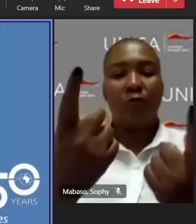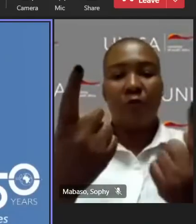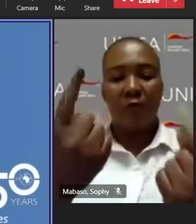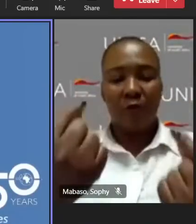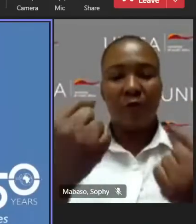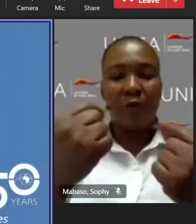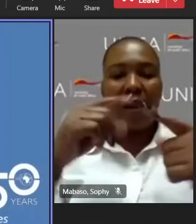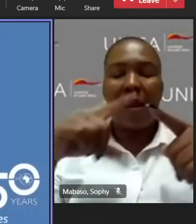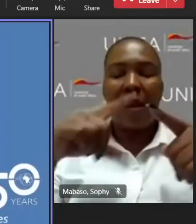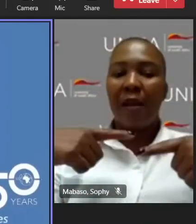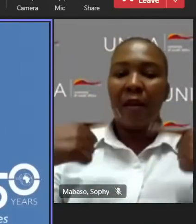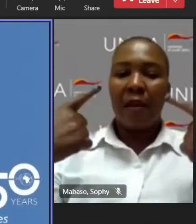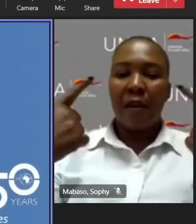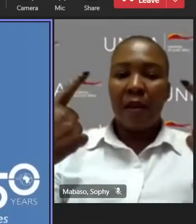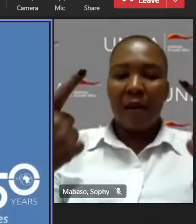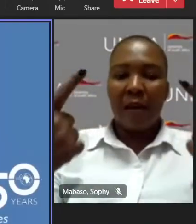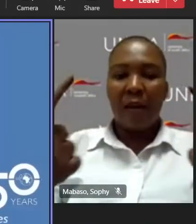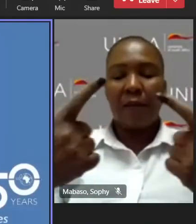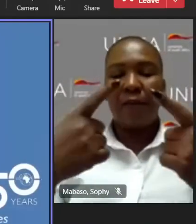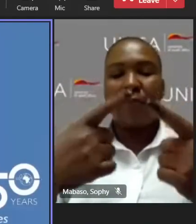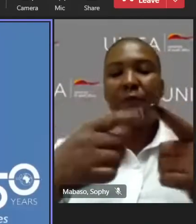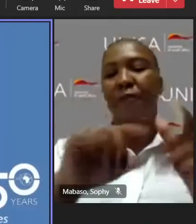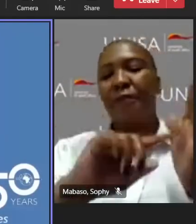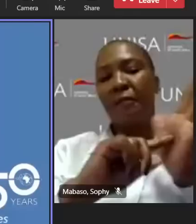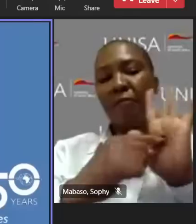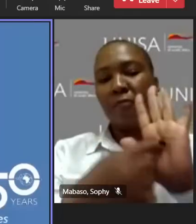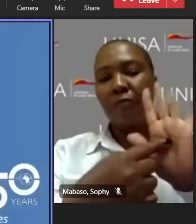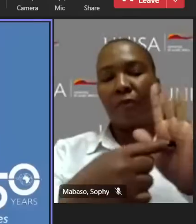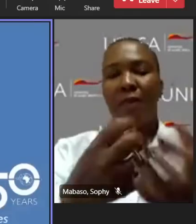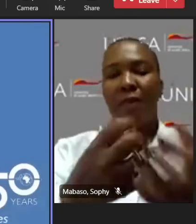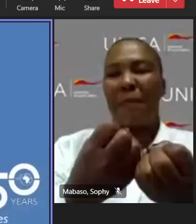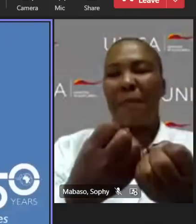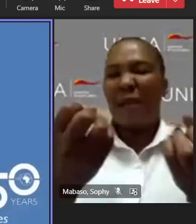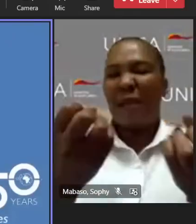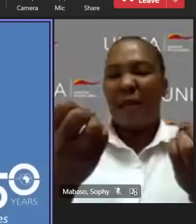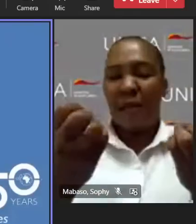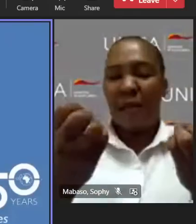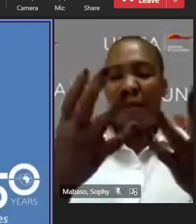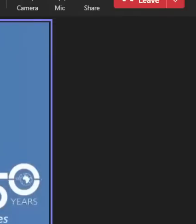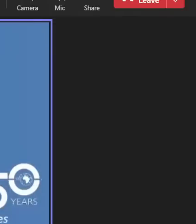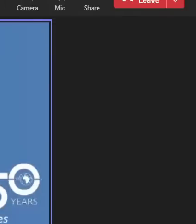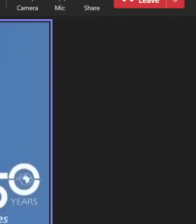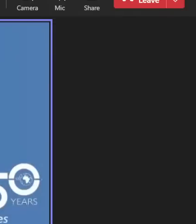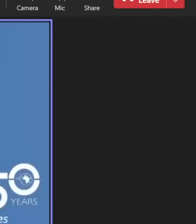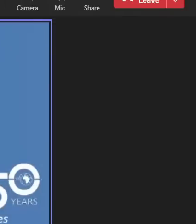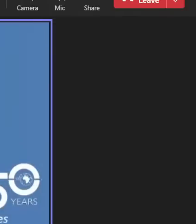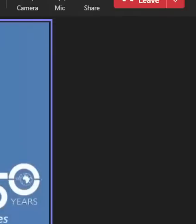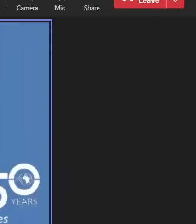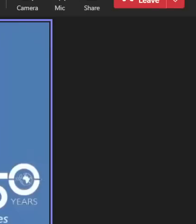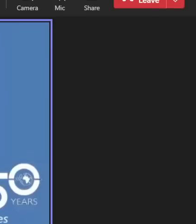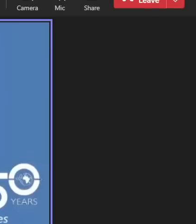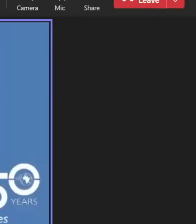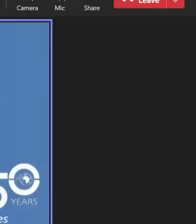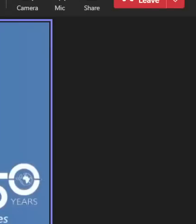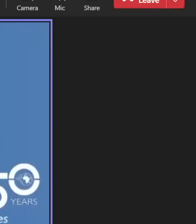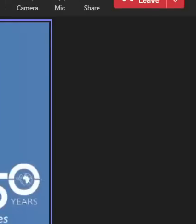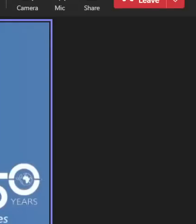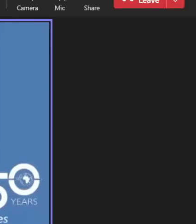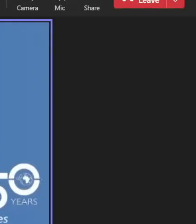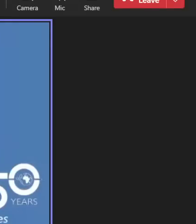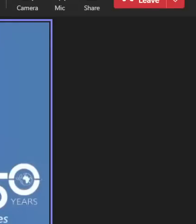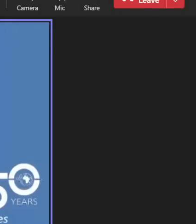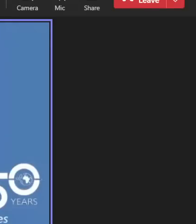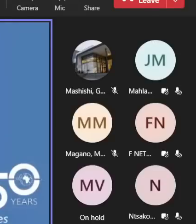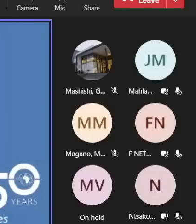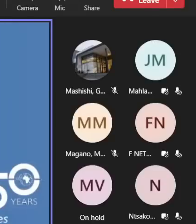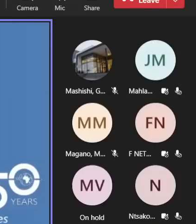demo. We also had colleagues from student funding to say these are the different types of funding that you can get in